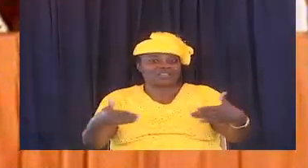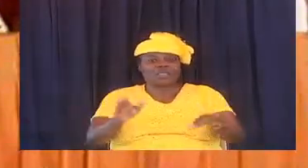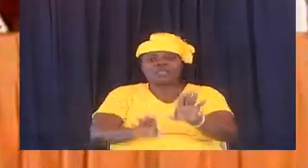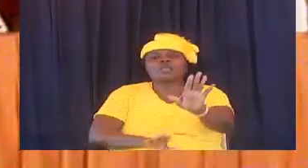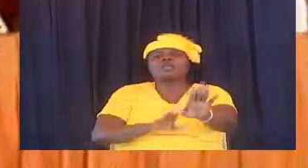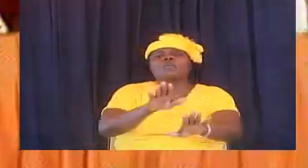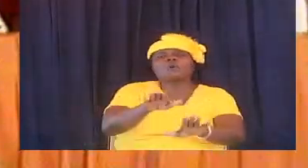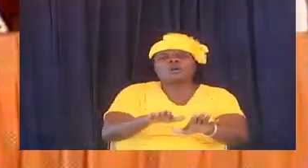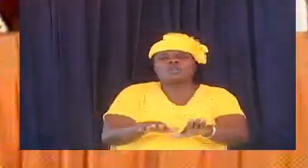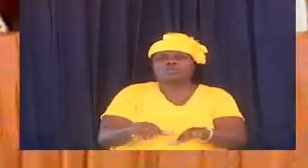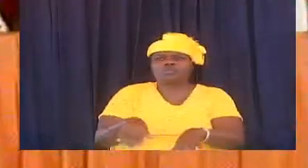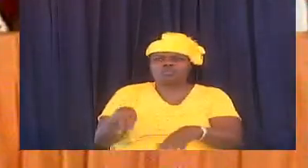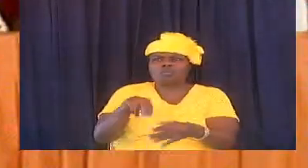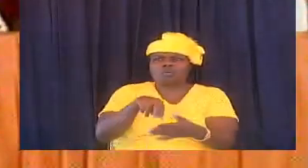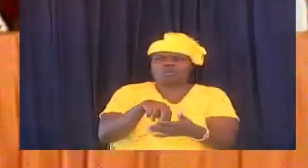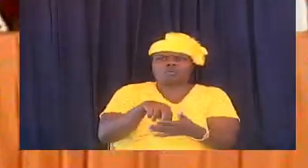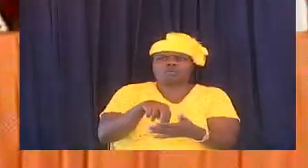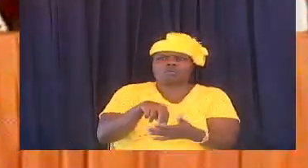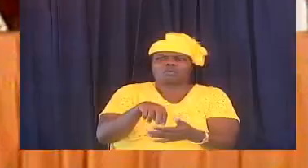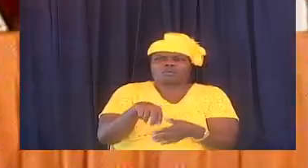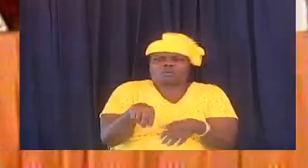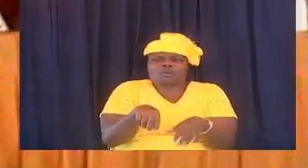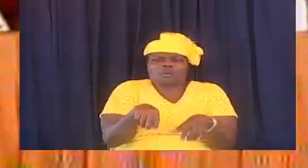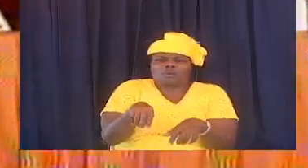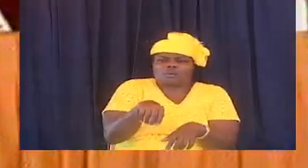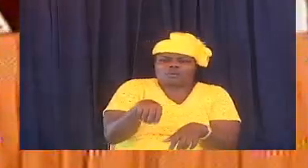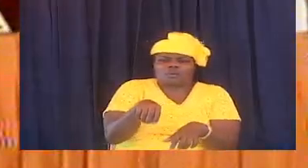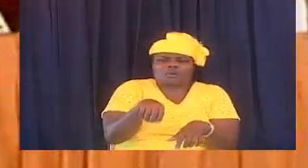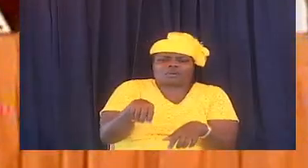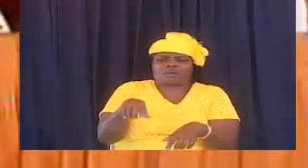past a crippled man get healed.